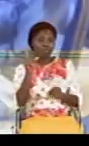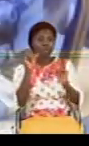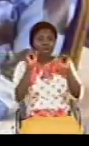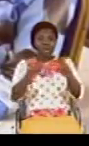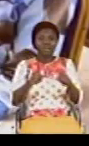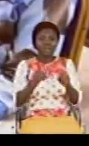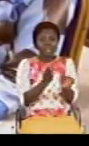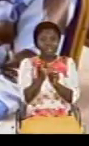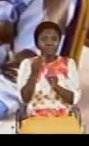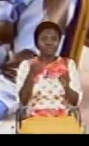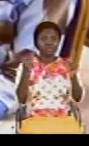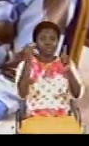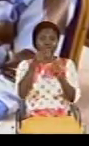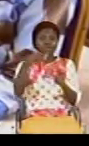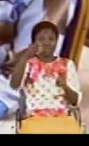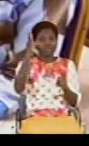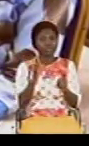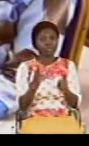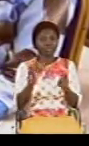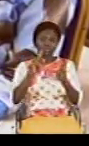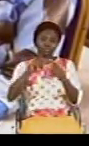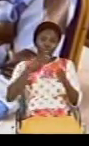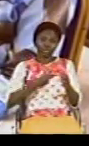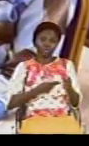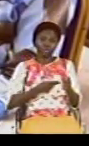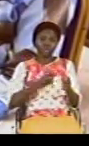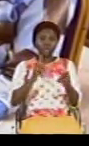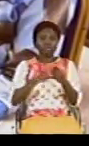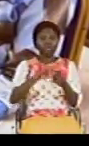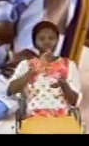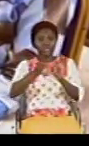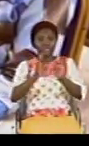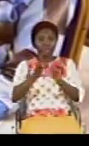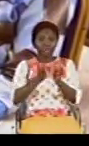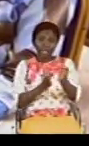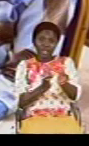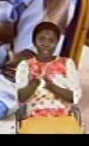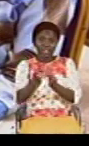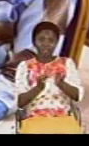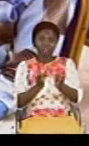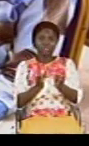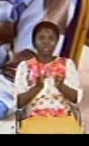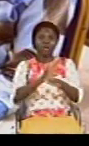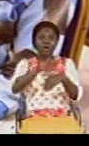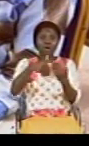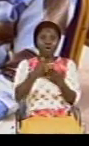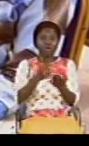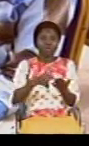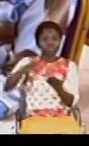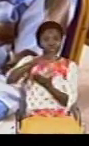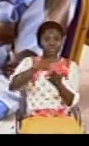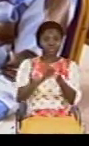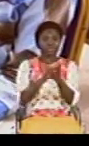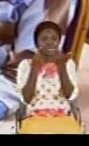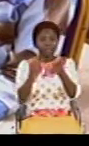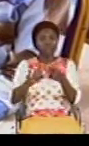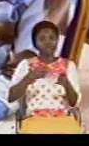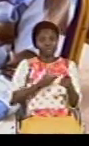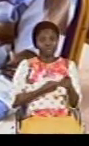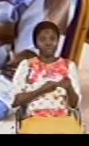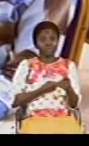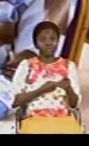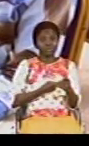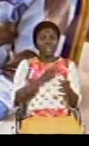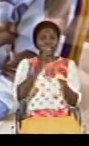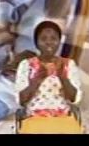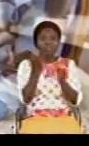things happening to us, interpret all the confusion that is happening to us, if there's no interpreter, a messenger from